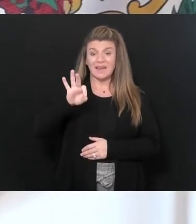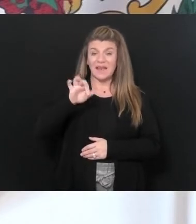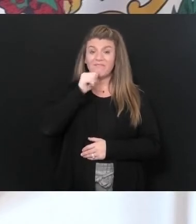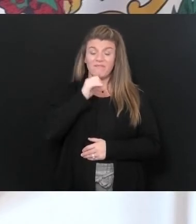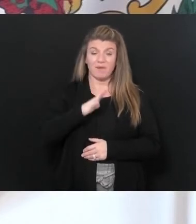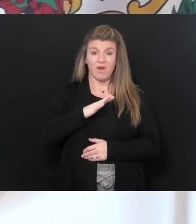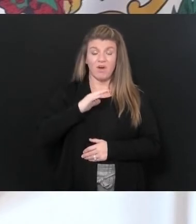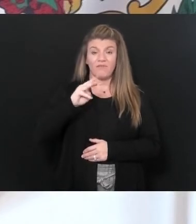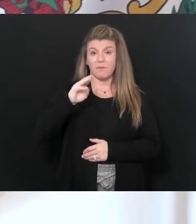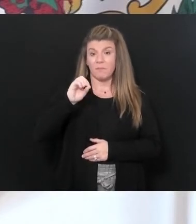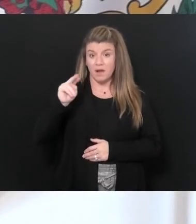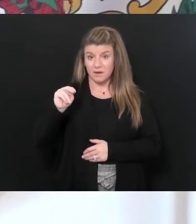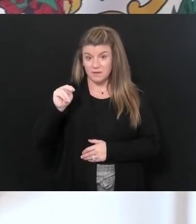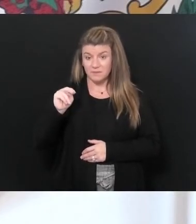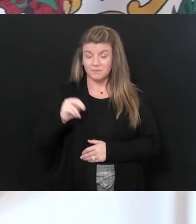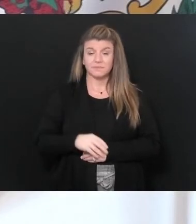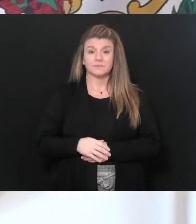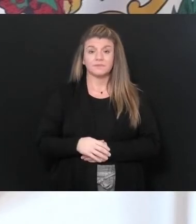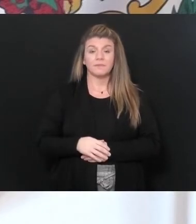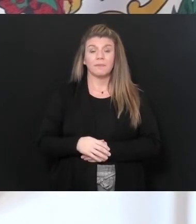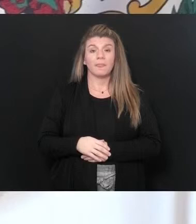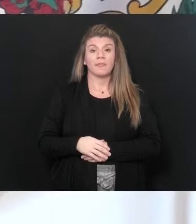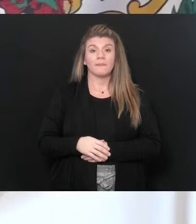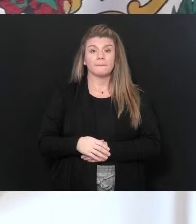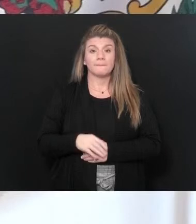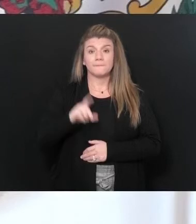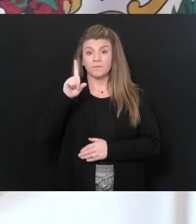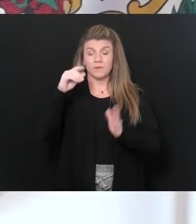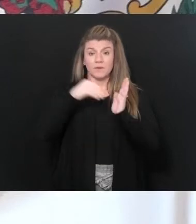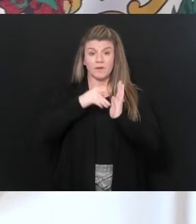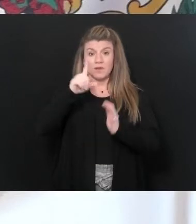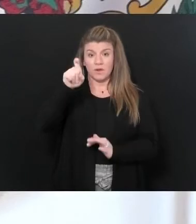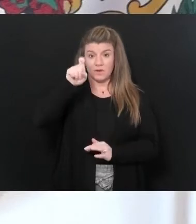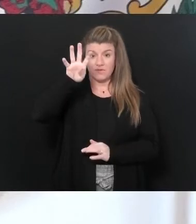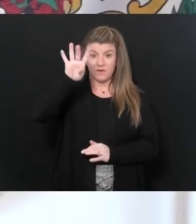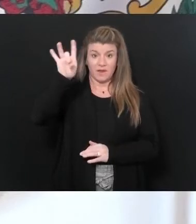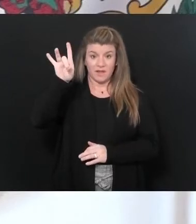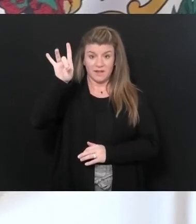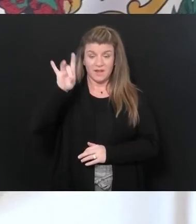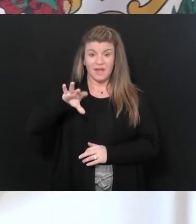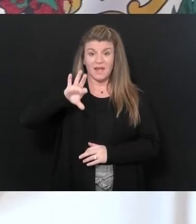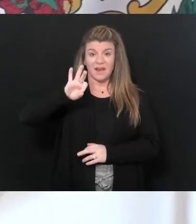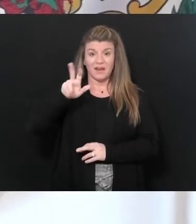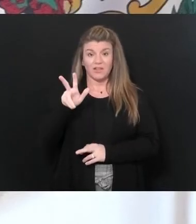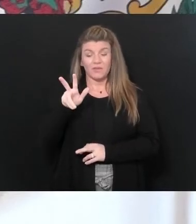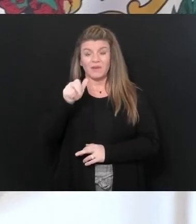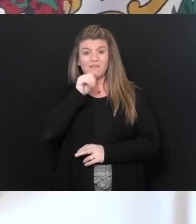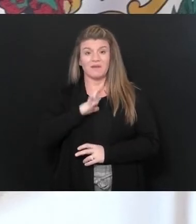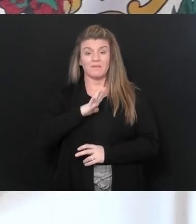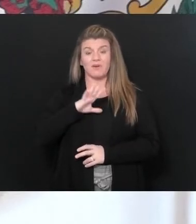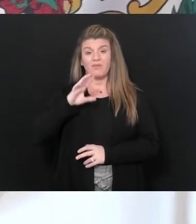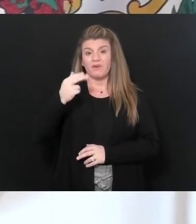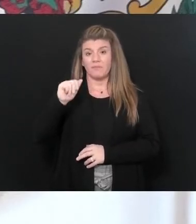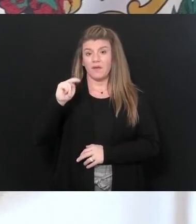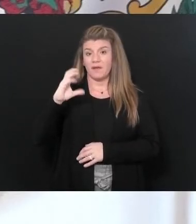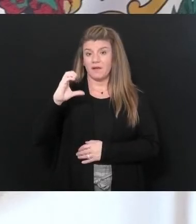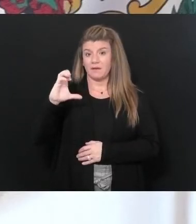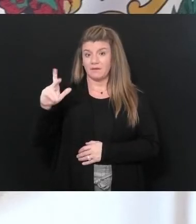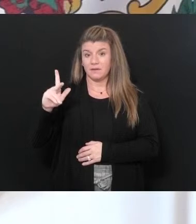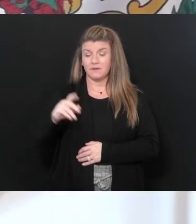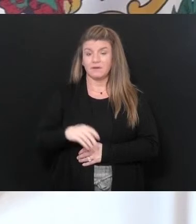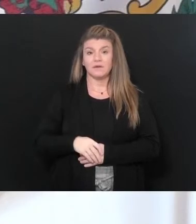89-year-old female from Mon County. Our 1148th death, a 93-year-old female from Hancock